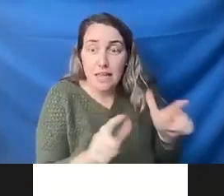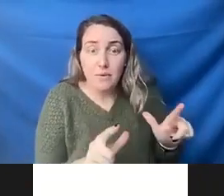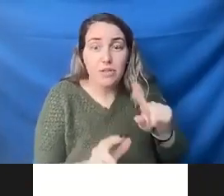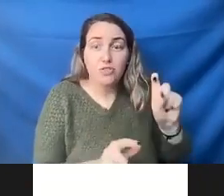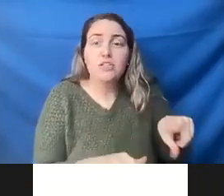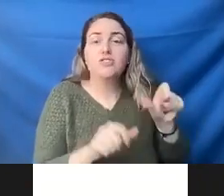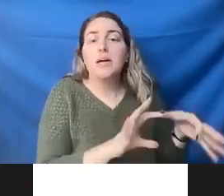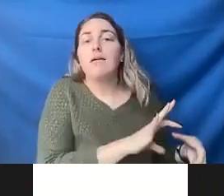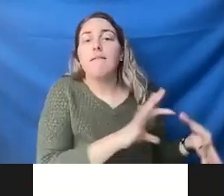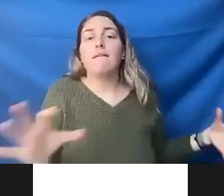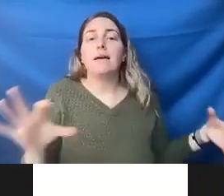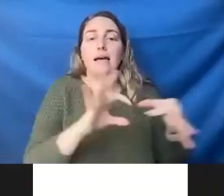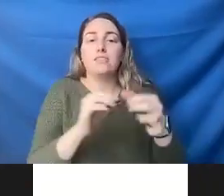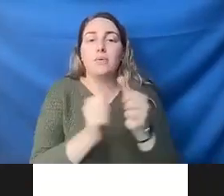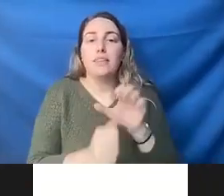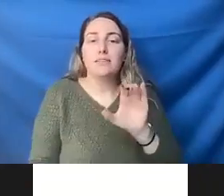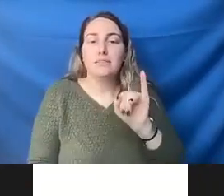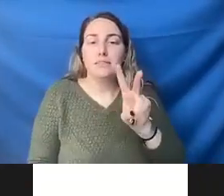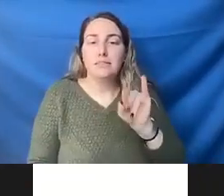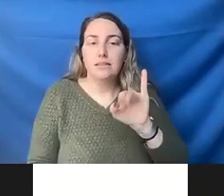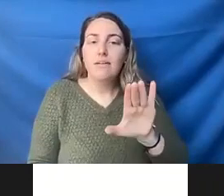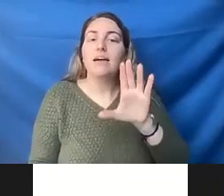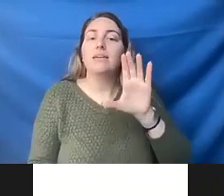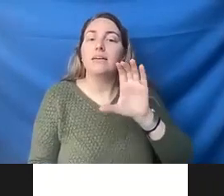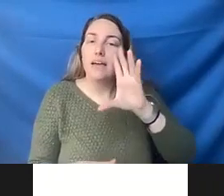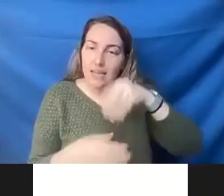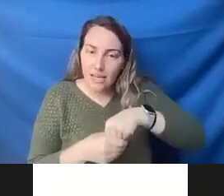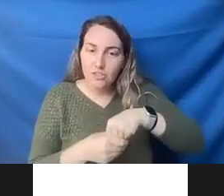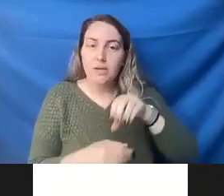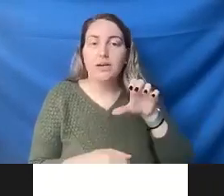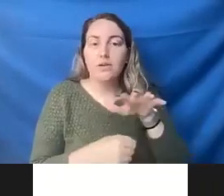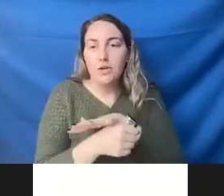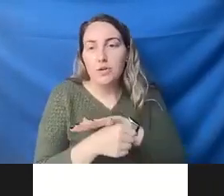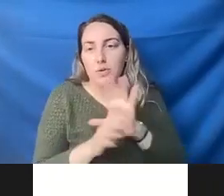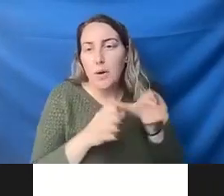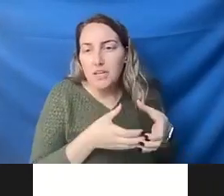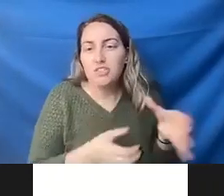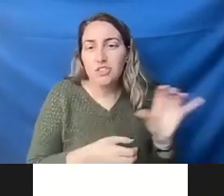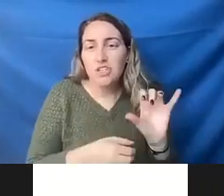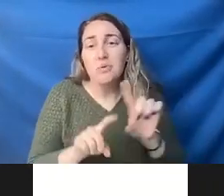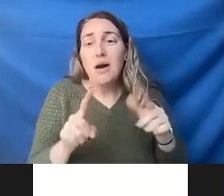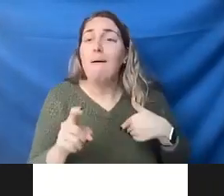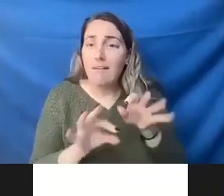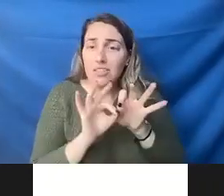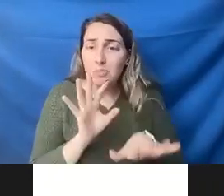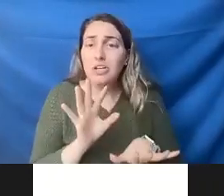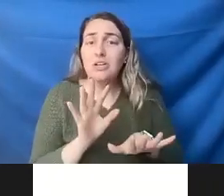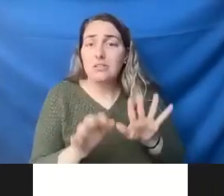Engagement Commission as well. But again, those interpreters are at select poll sites and can just help